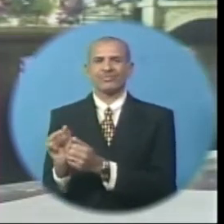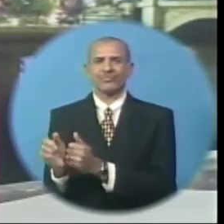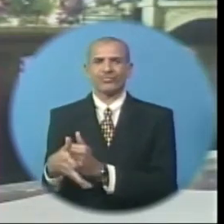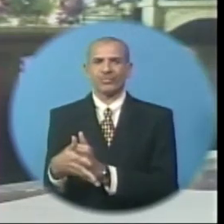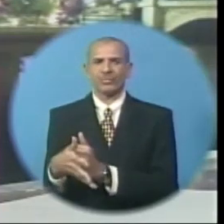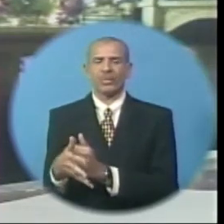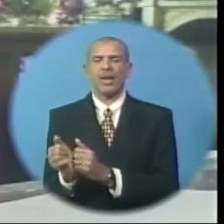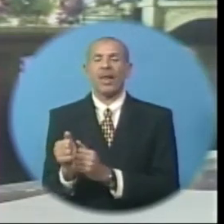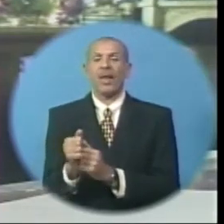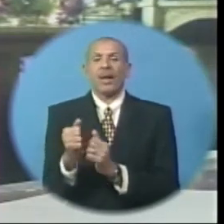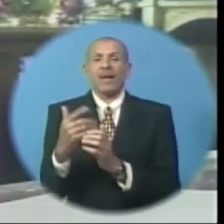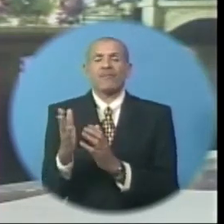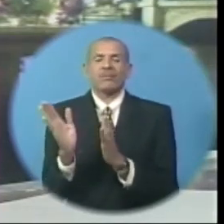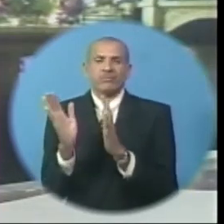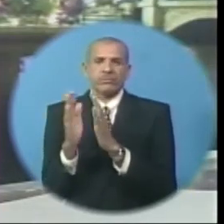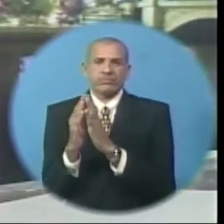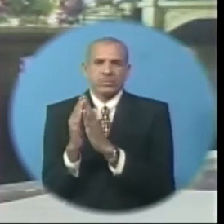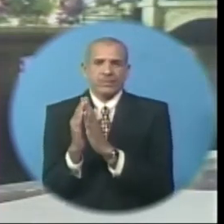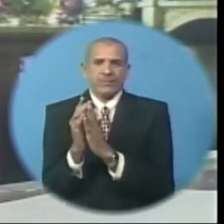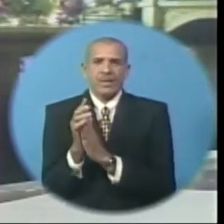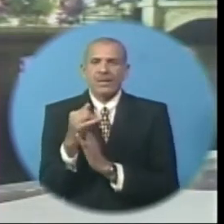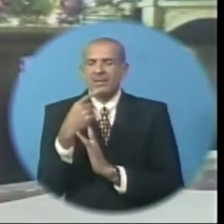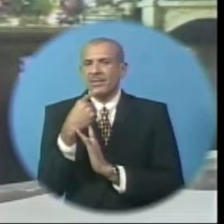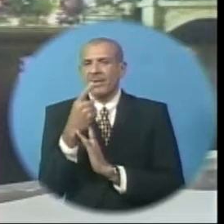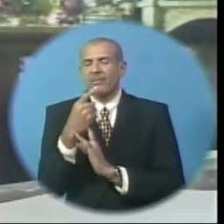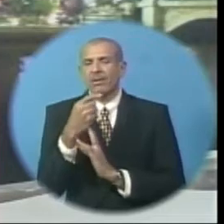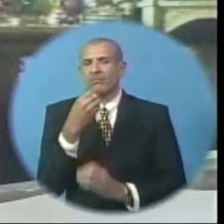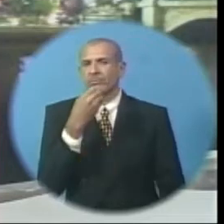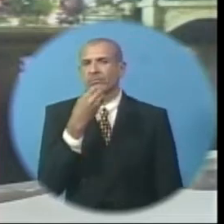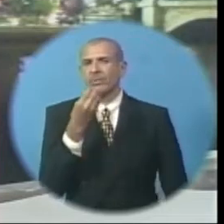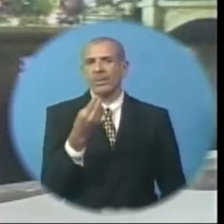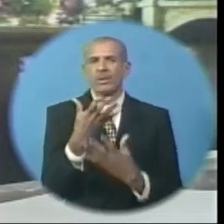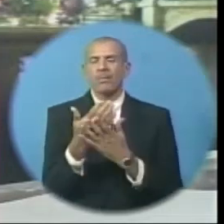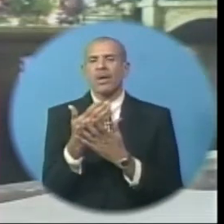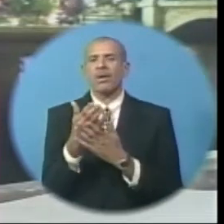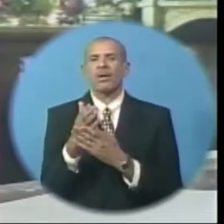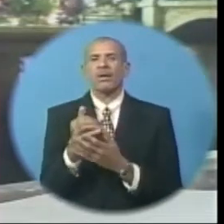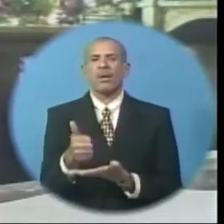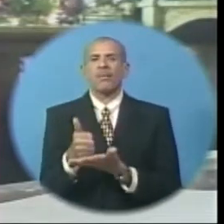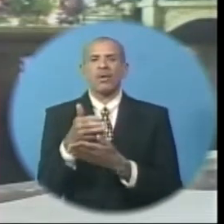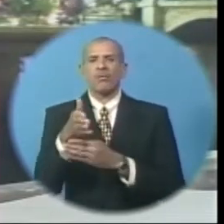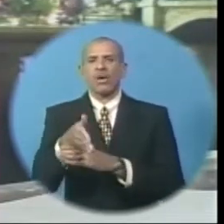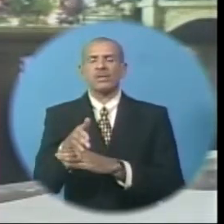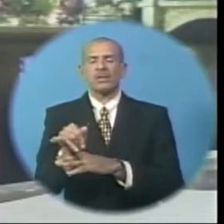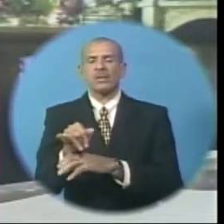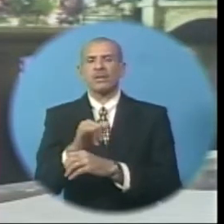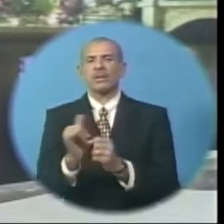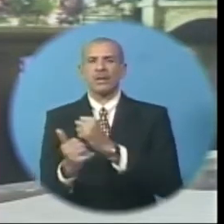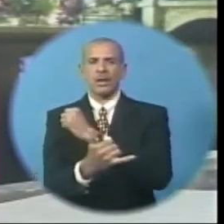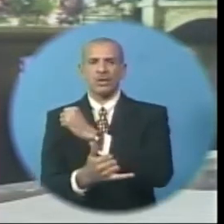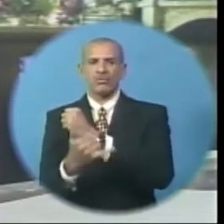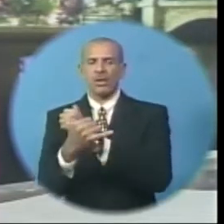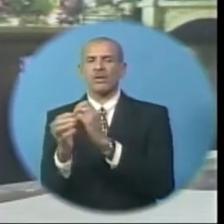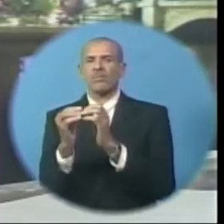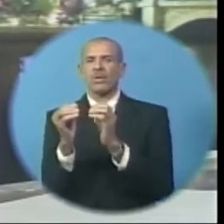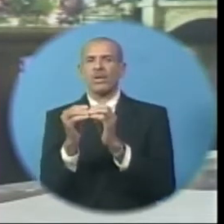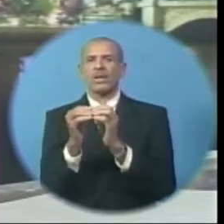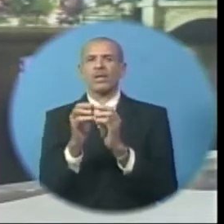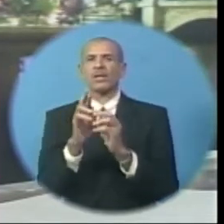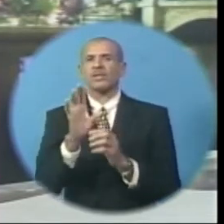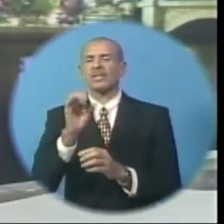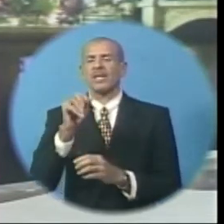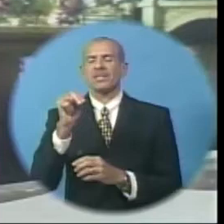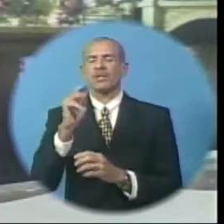At the post-cabinet briefing, various ministers gave an update on relief efforts across the country. We get more in this CNC3